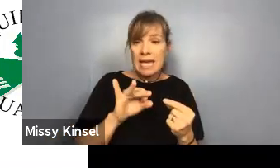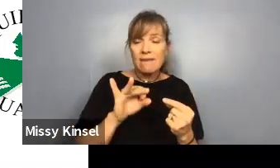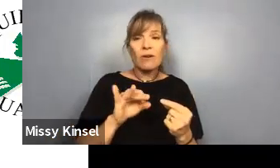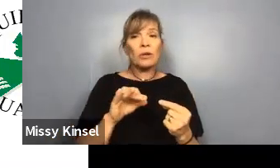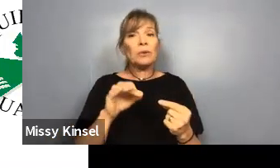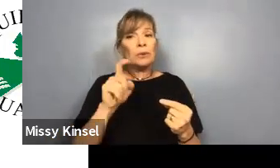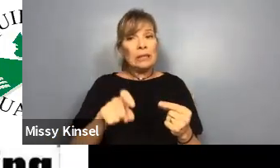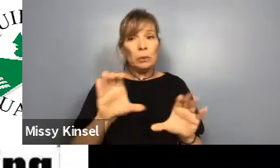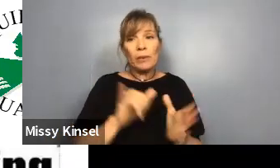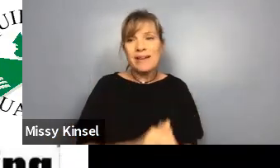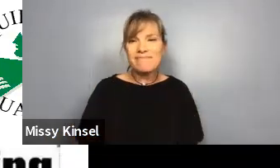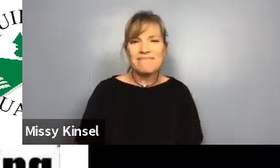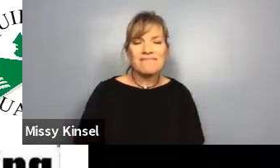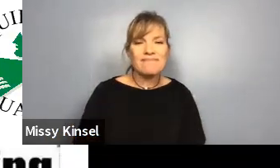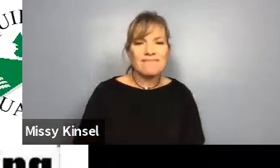needing to do.